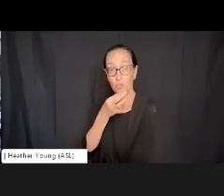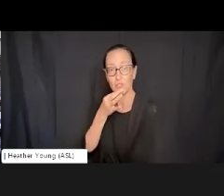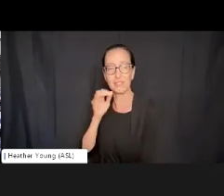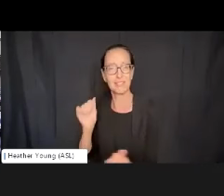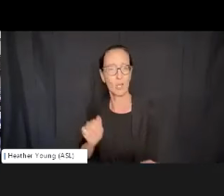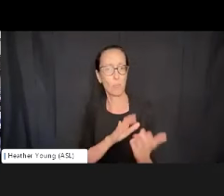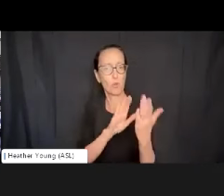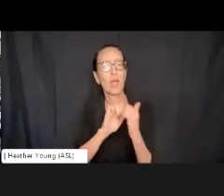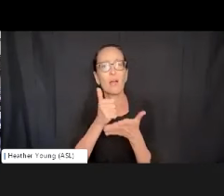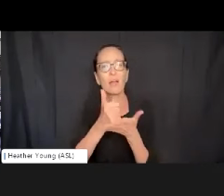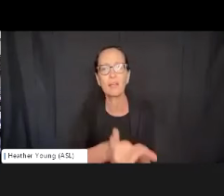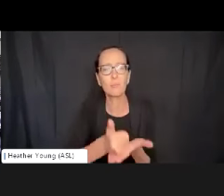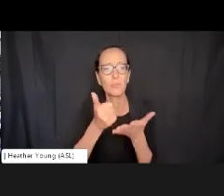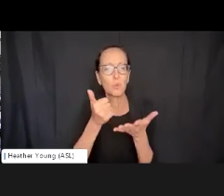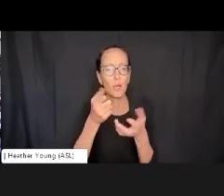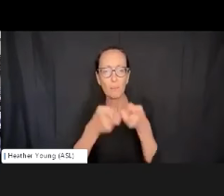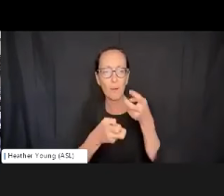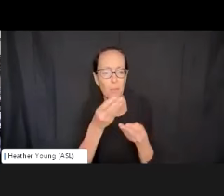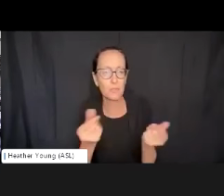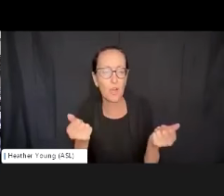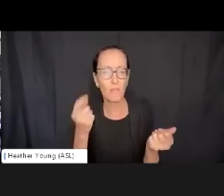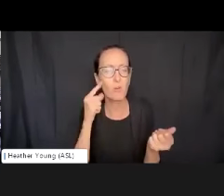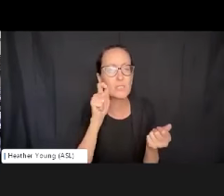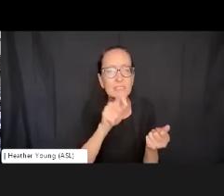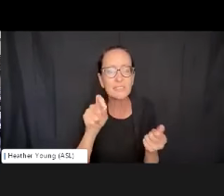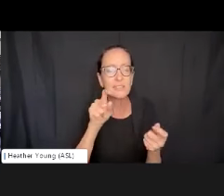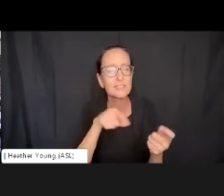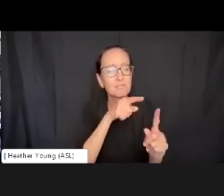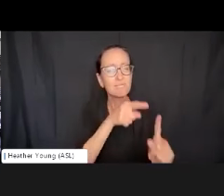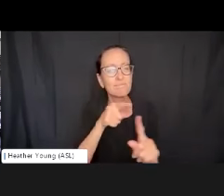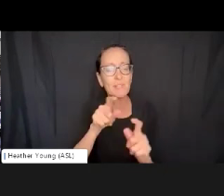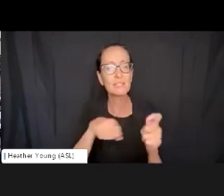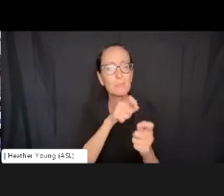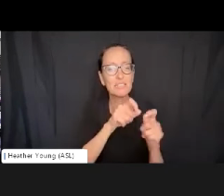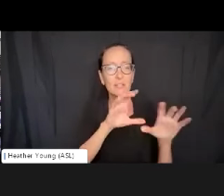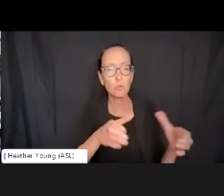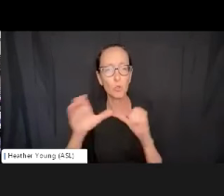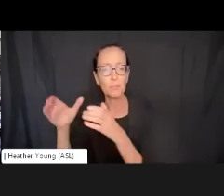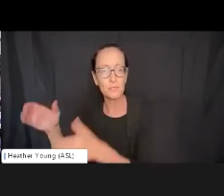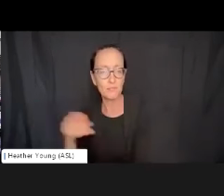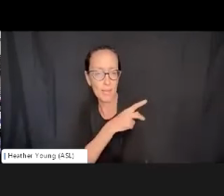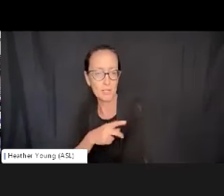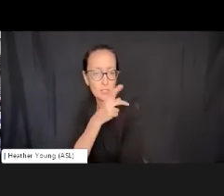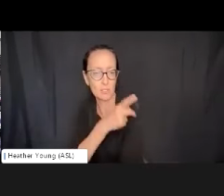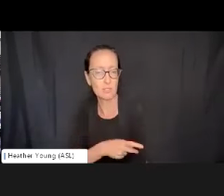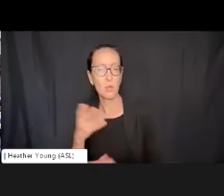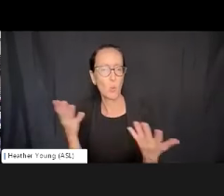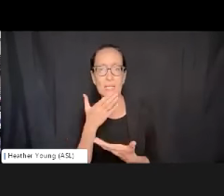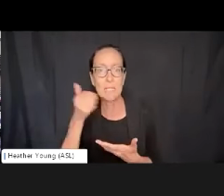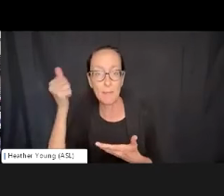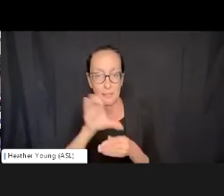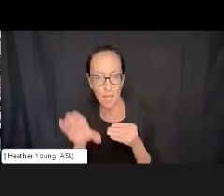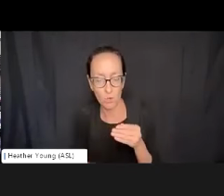to help identify and solve problems for specific groups of patients to achieve sort of the best outcomes. So it's kind of combining